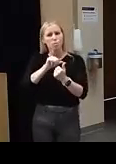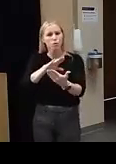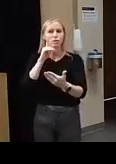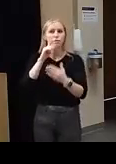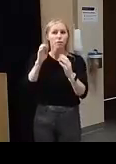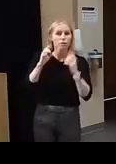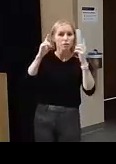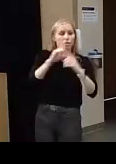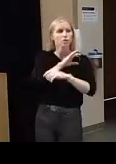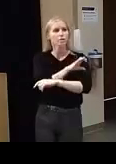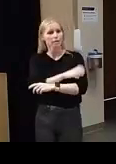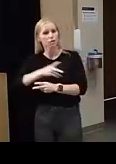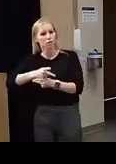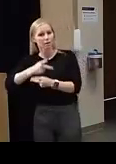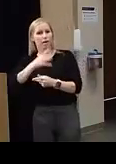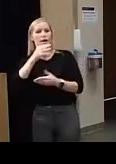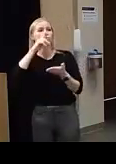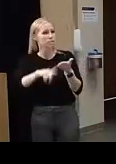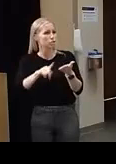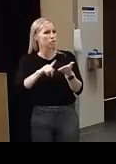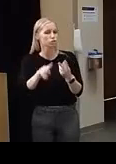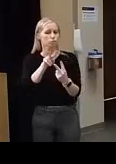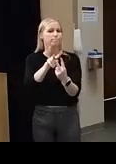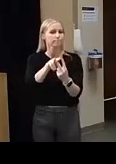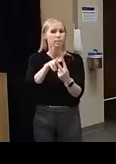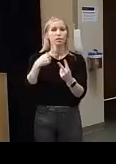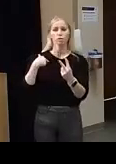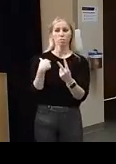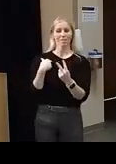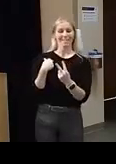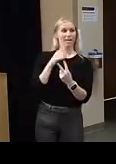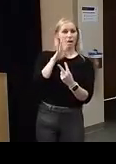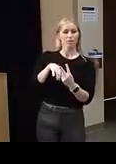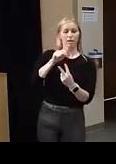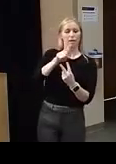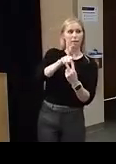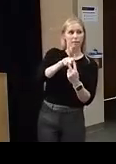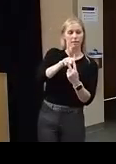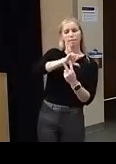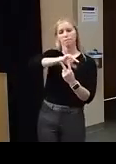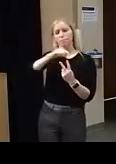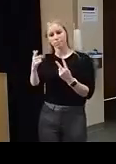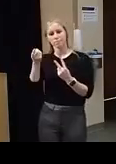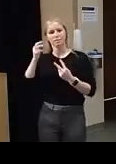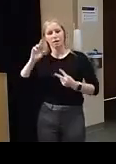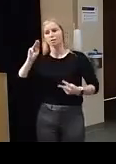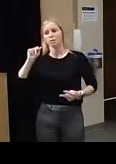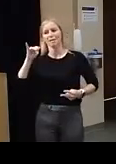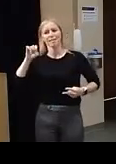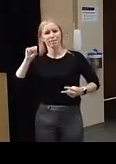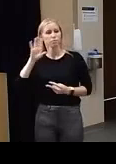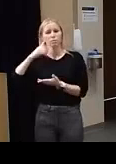and research. So I'll do the 50 years of strong recovery, and Dr. Mathis will do the